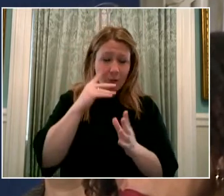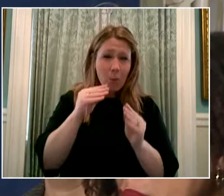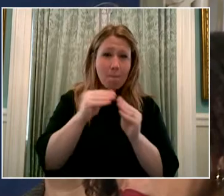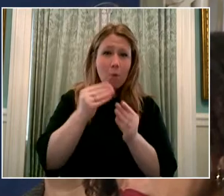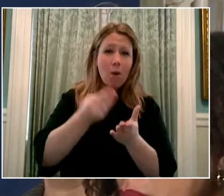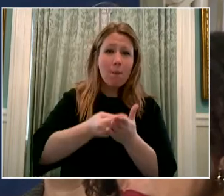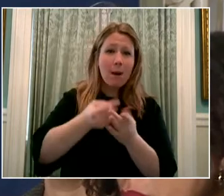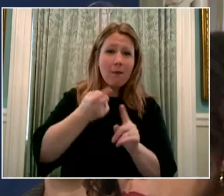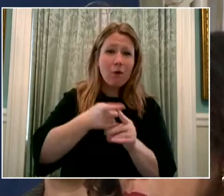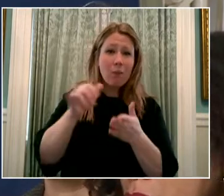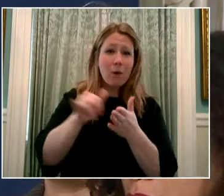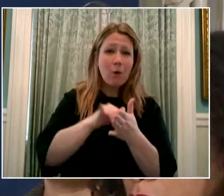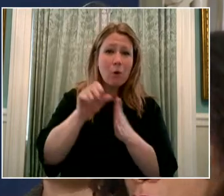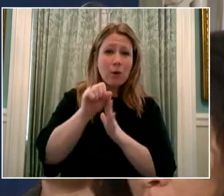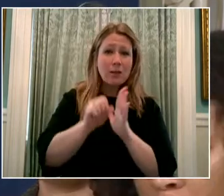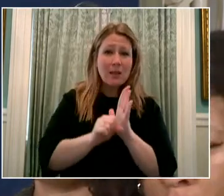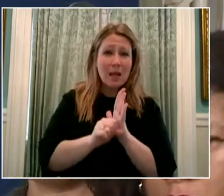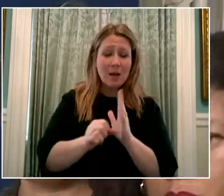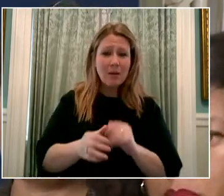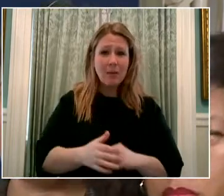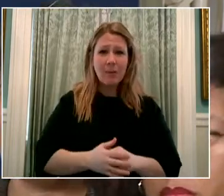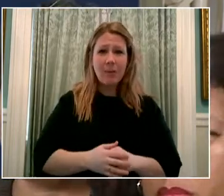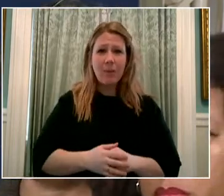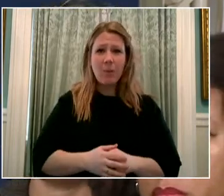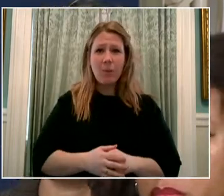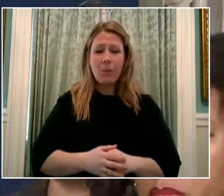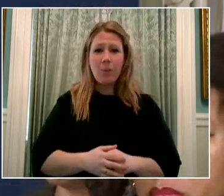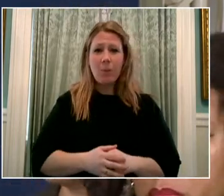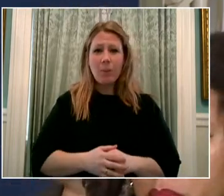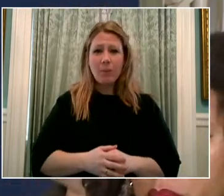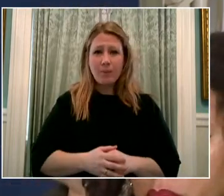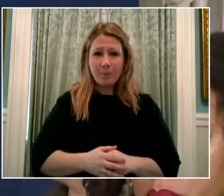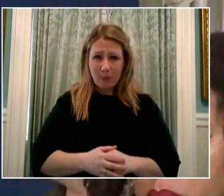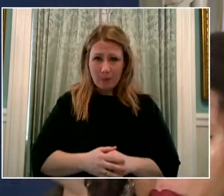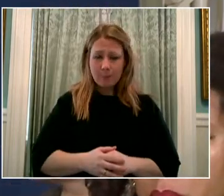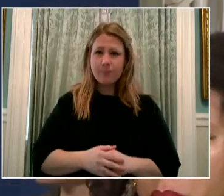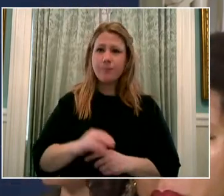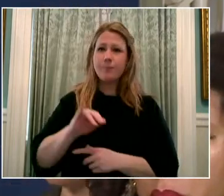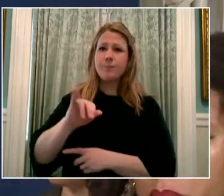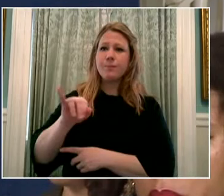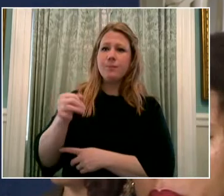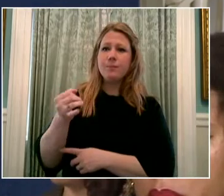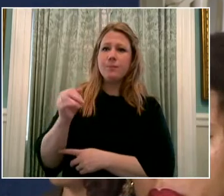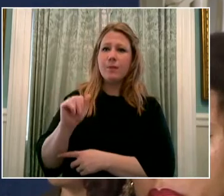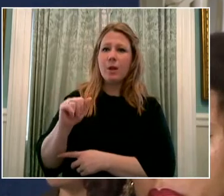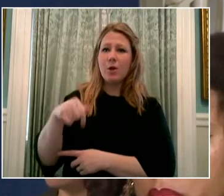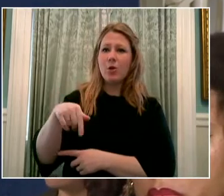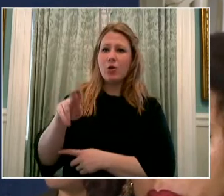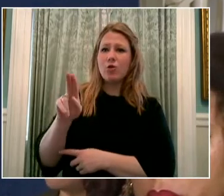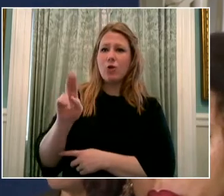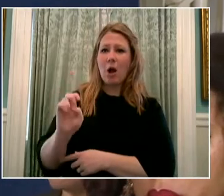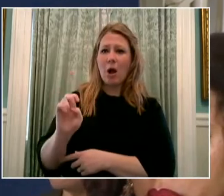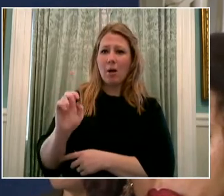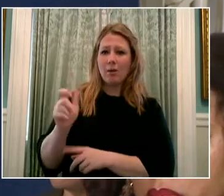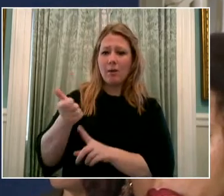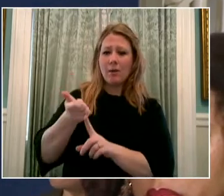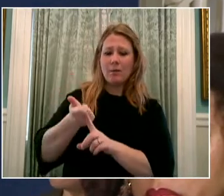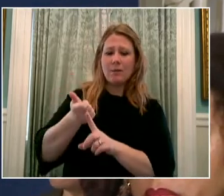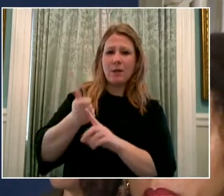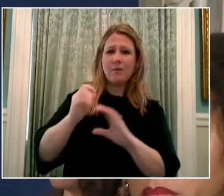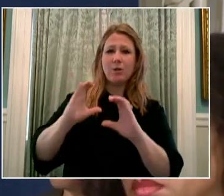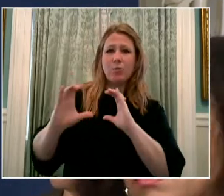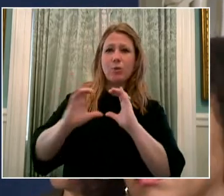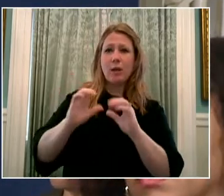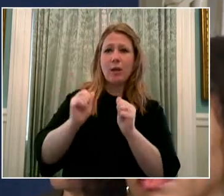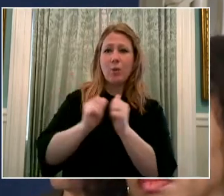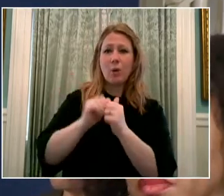well? Yes, well, the JOC has been communicating with the governor's office. Our entire team has